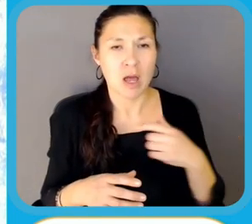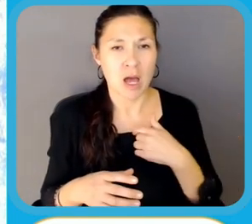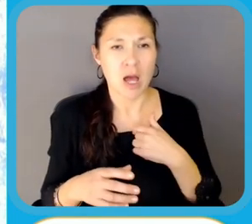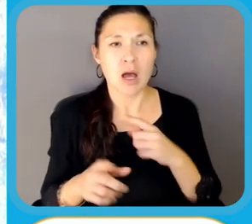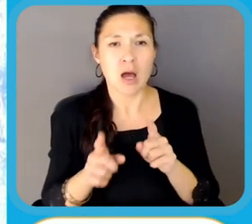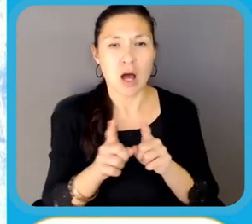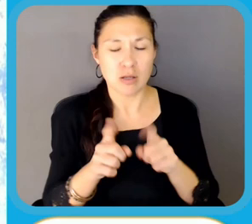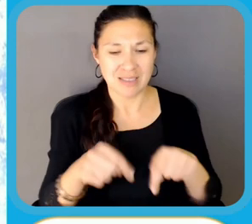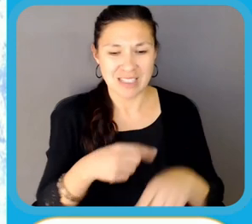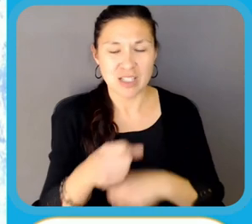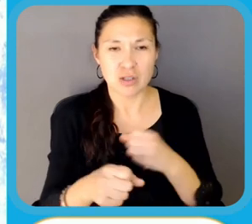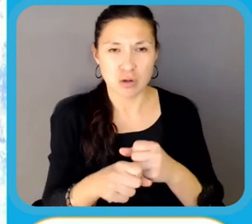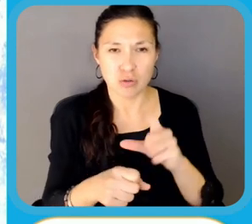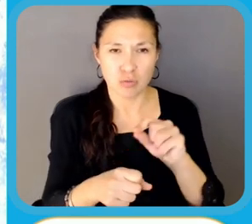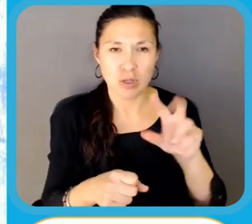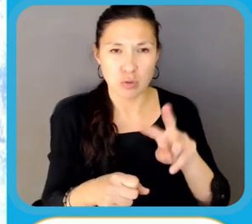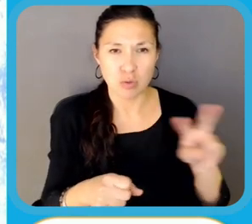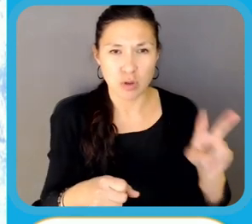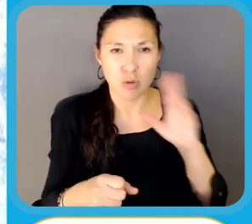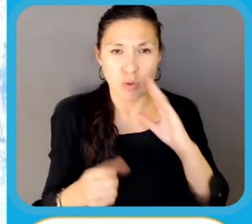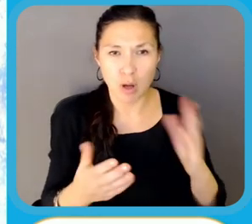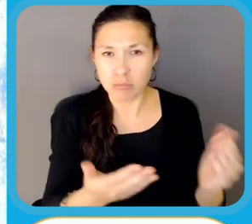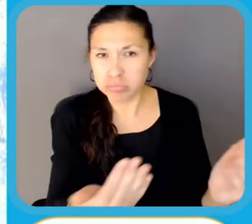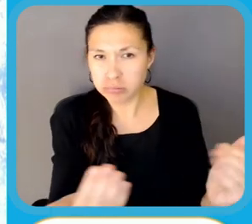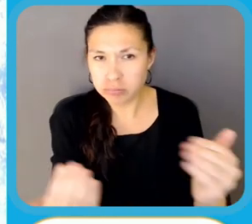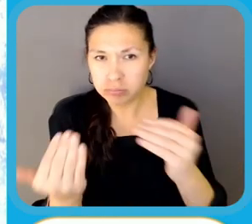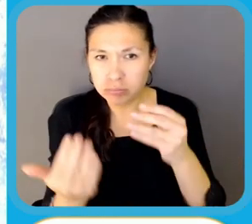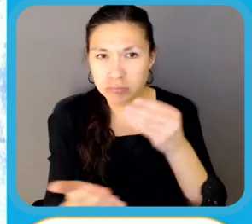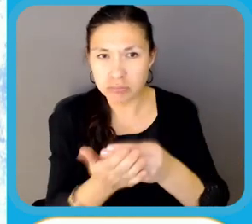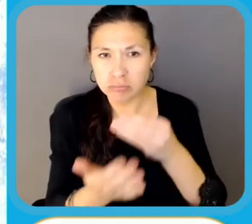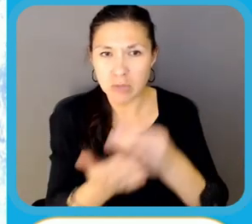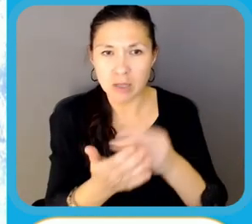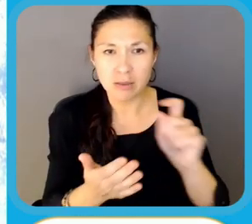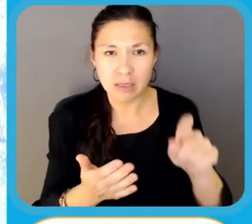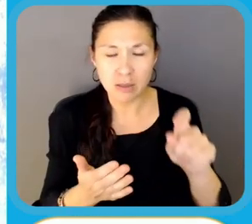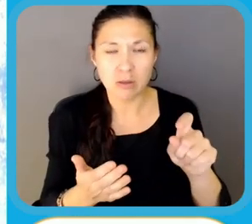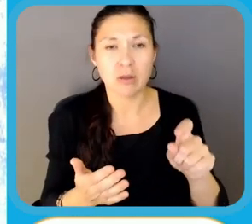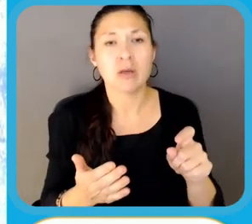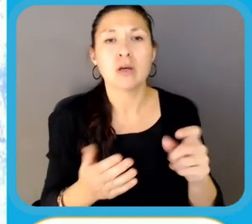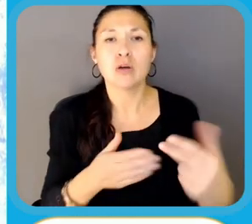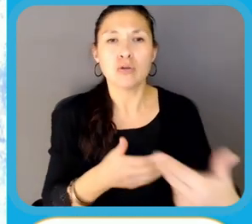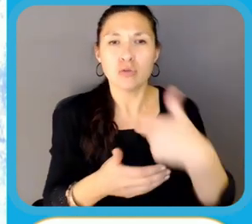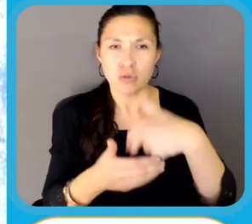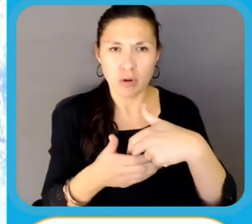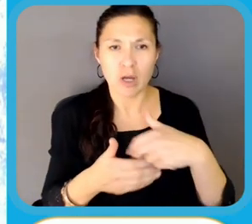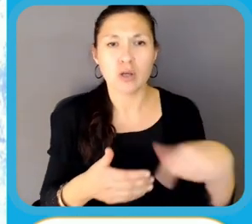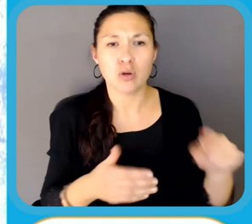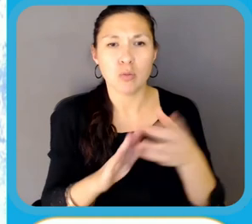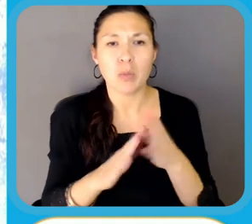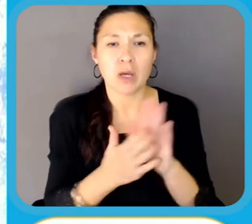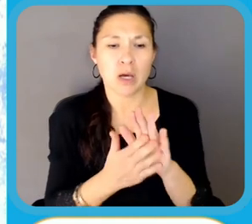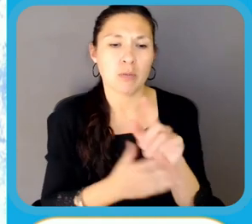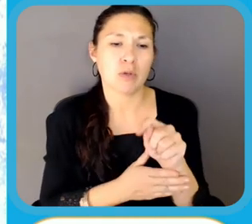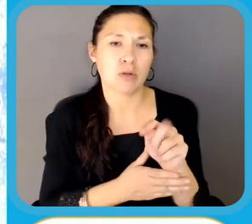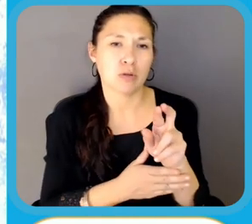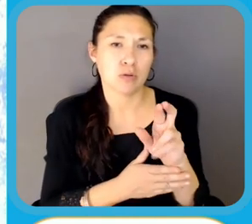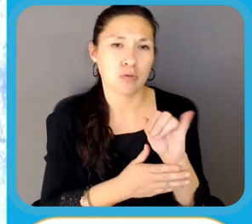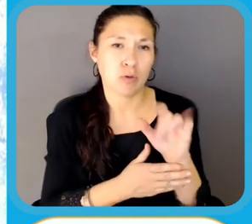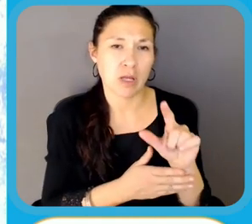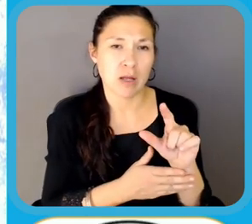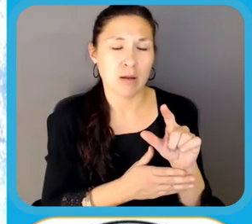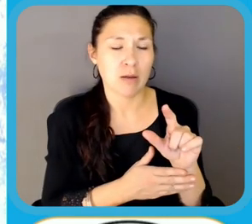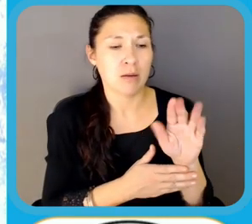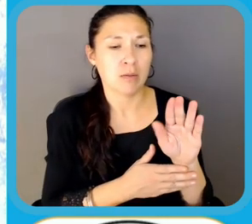2022. I am asking each of you to join me in becoming a 2022 trail racer and help elect down ballot